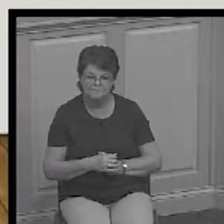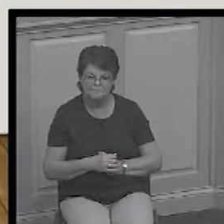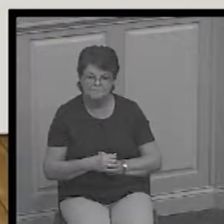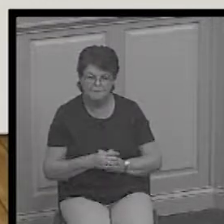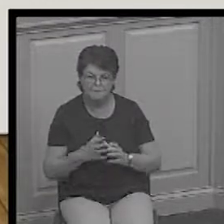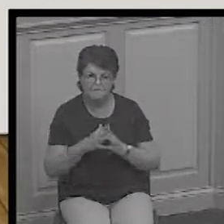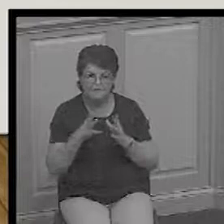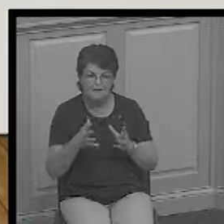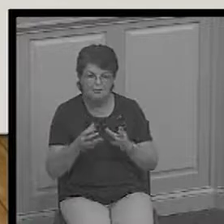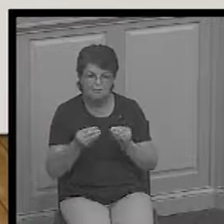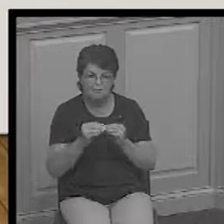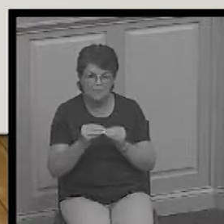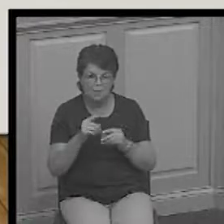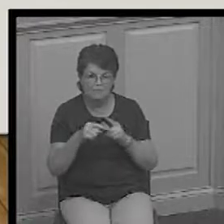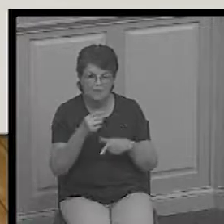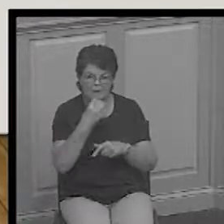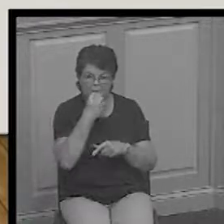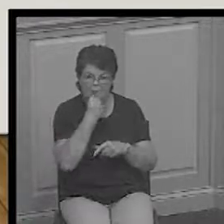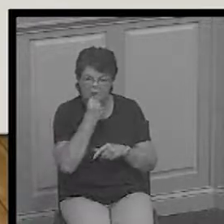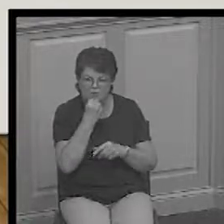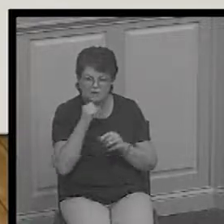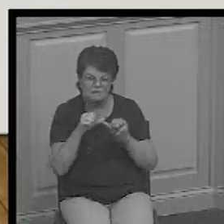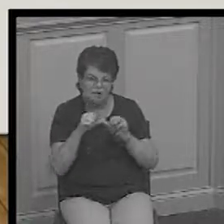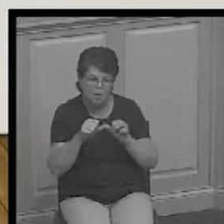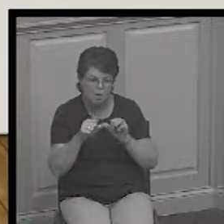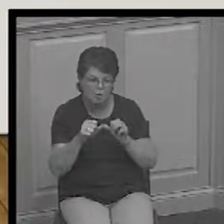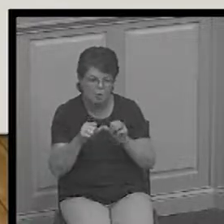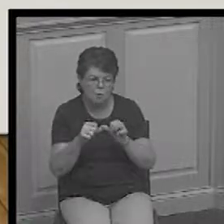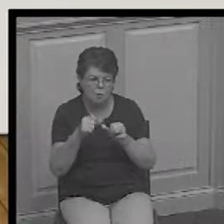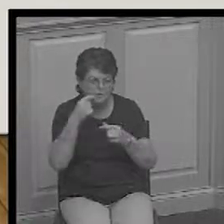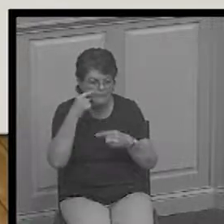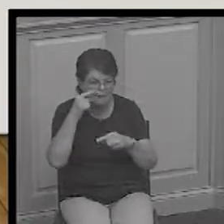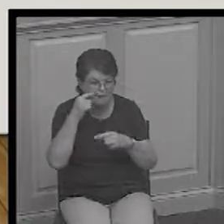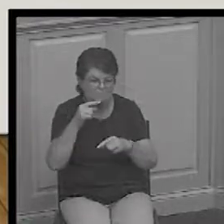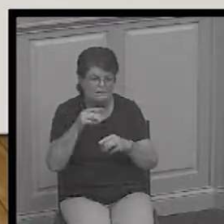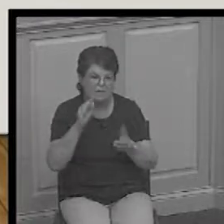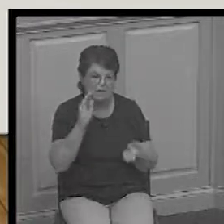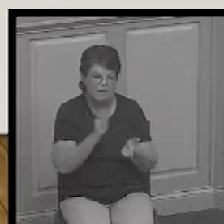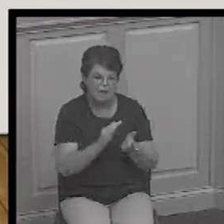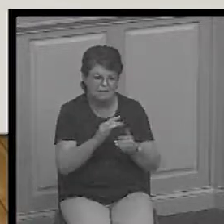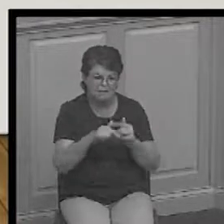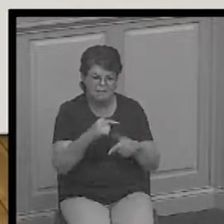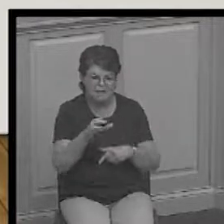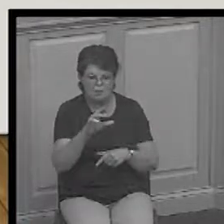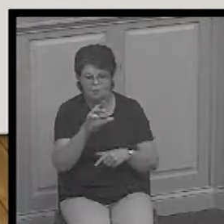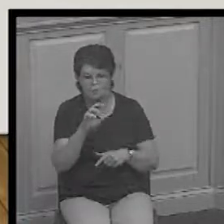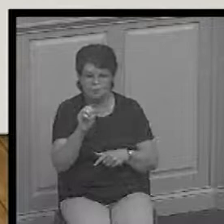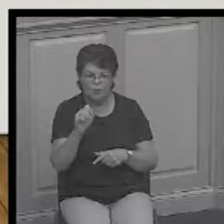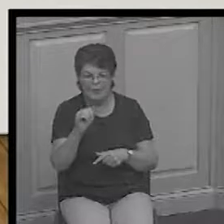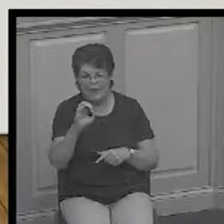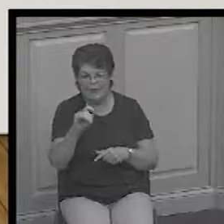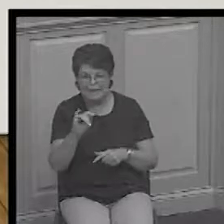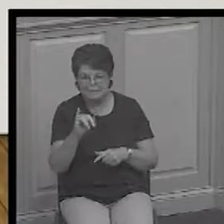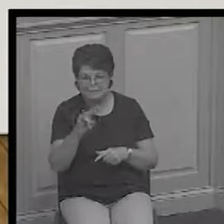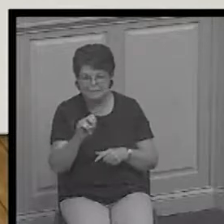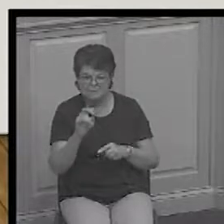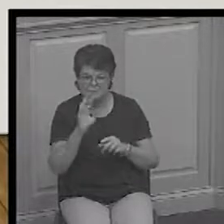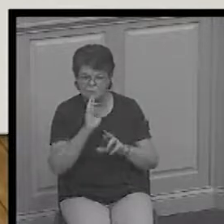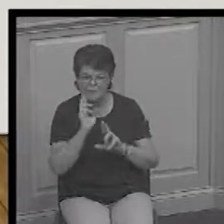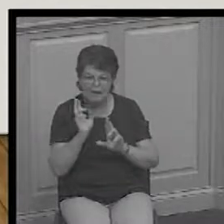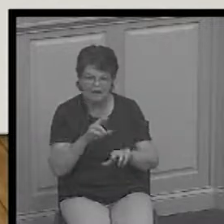It's much more about preservation, ongoing maintenance, and less about reactive maintenance on